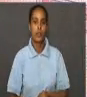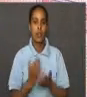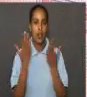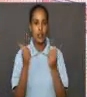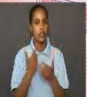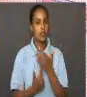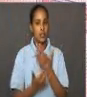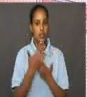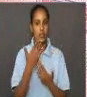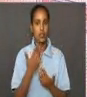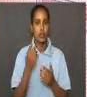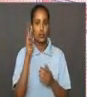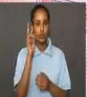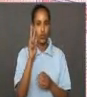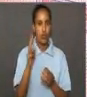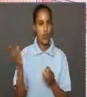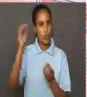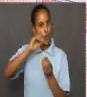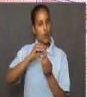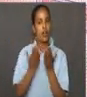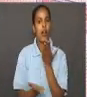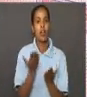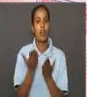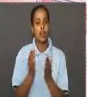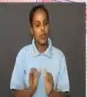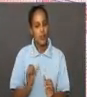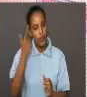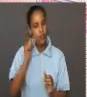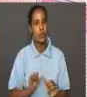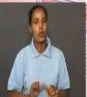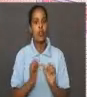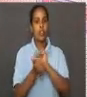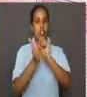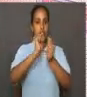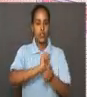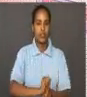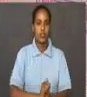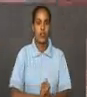Let us discuss two more criteria for spontaneous change.